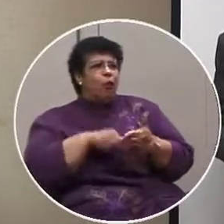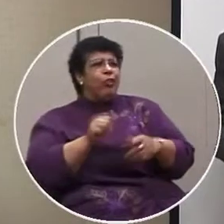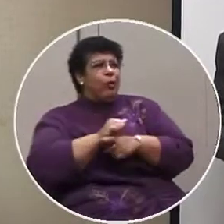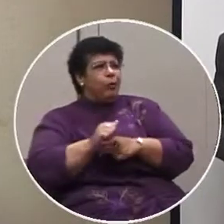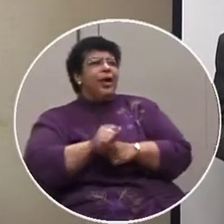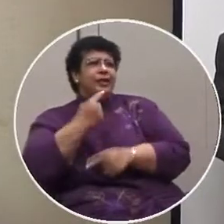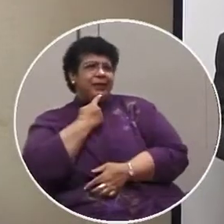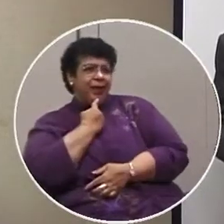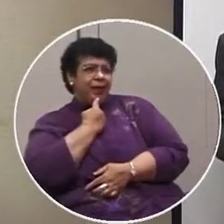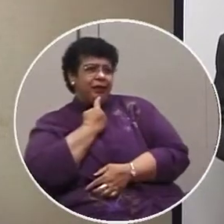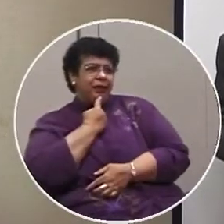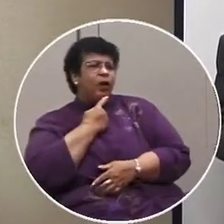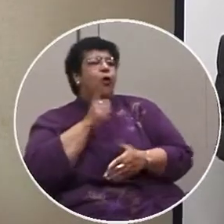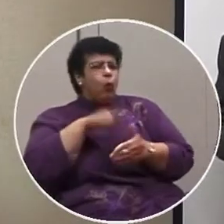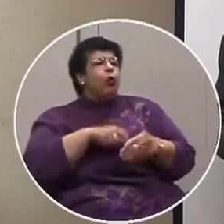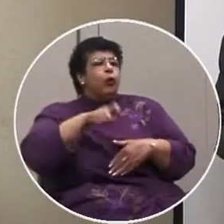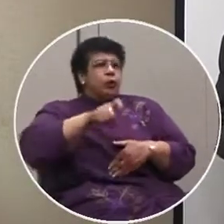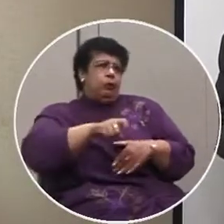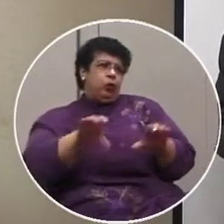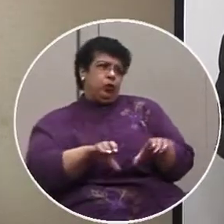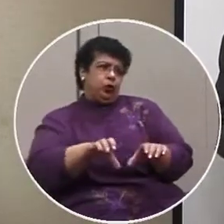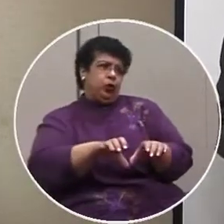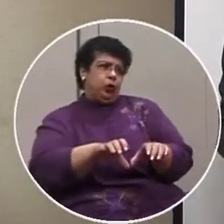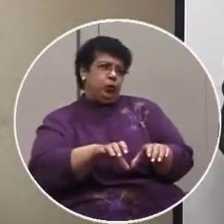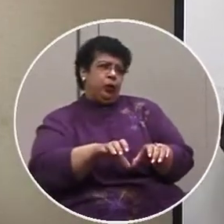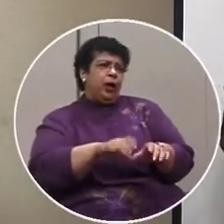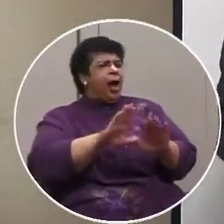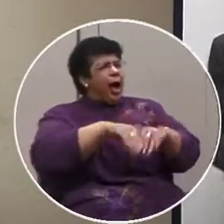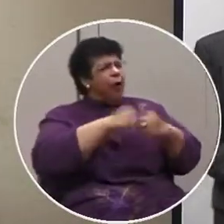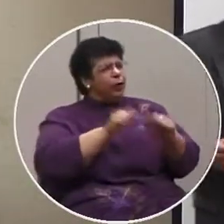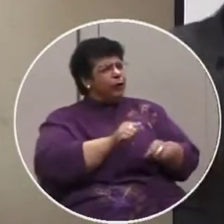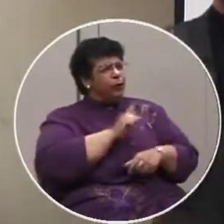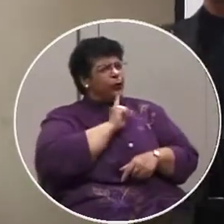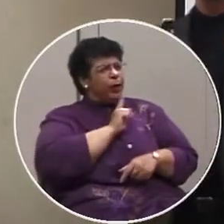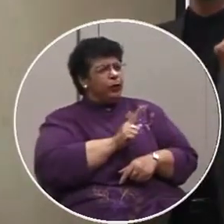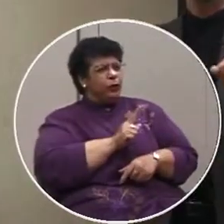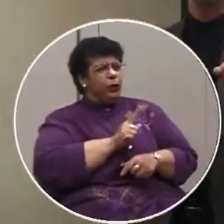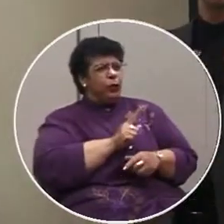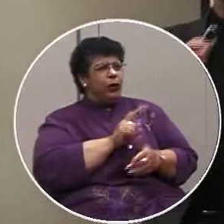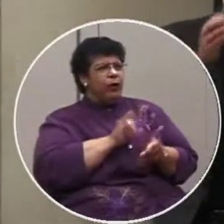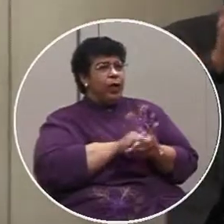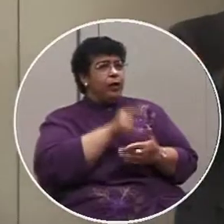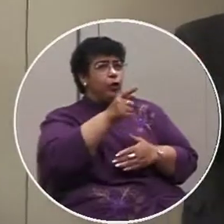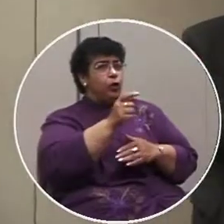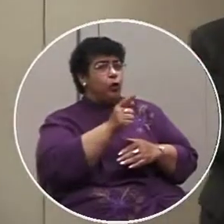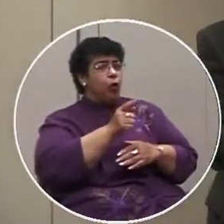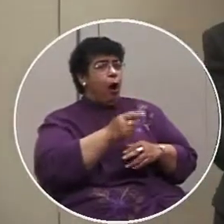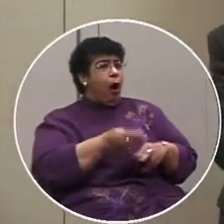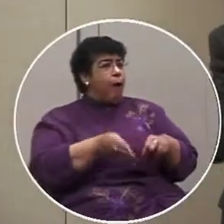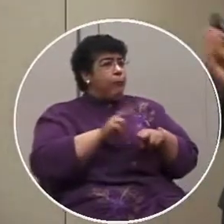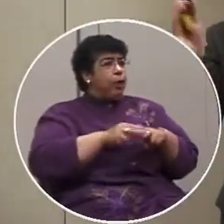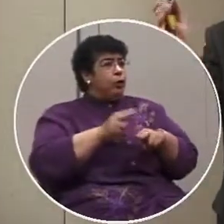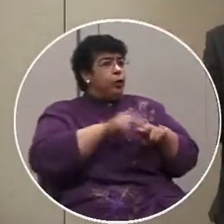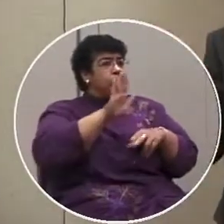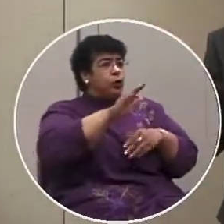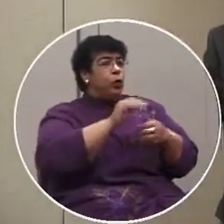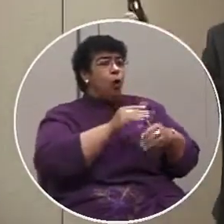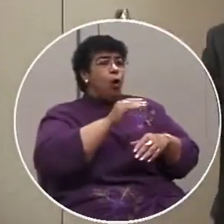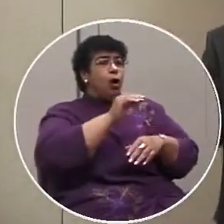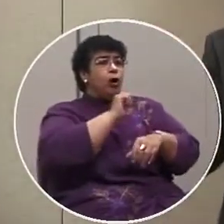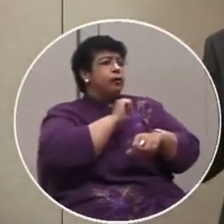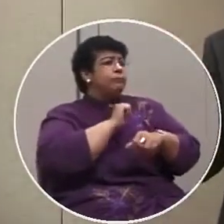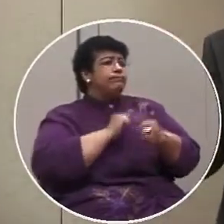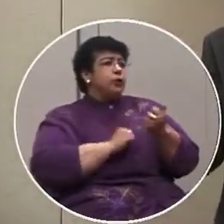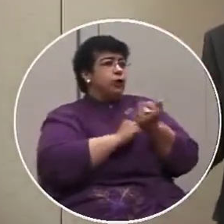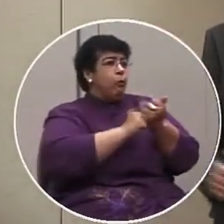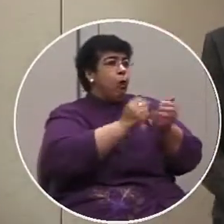practice says, what we're supposed to do. How can we ensure that you are building your behavior support plans based on